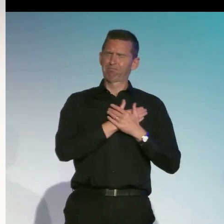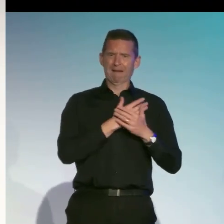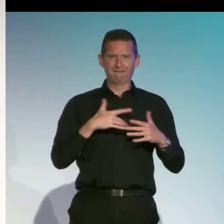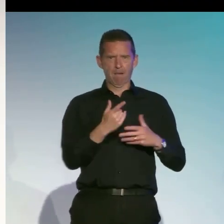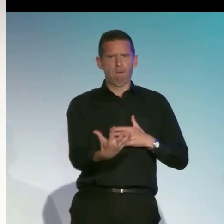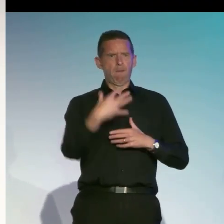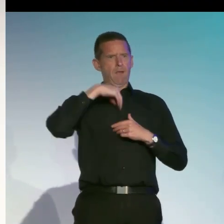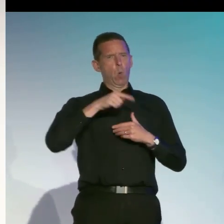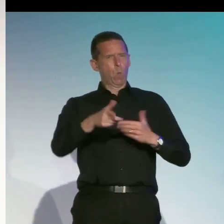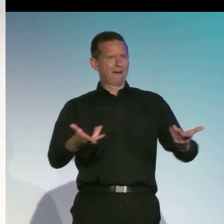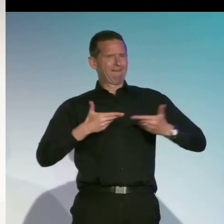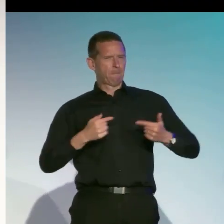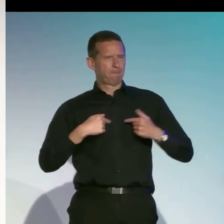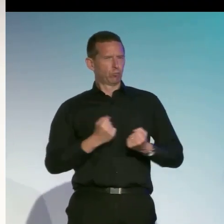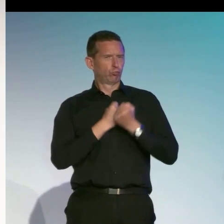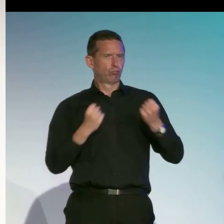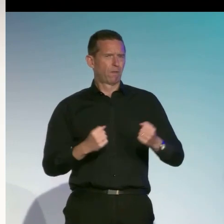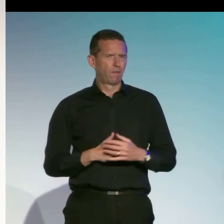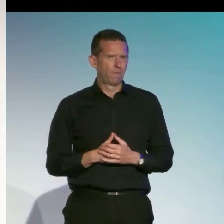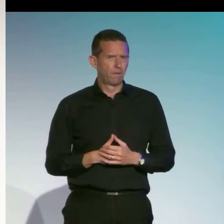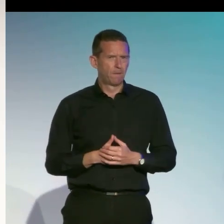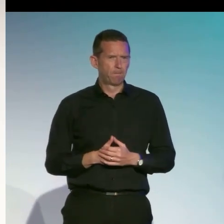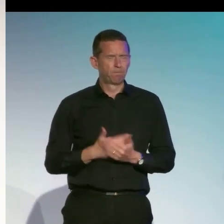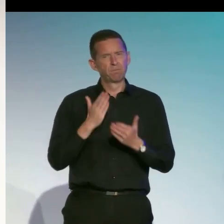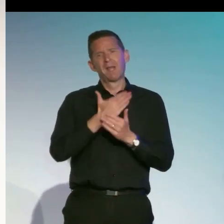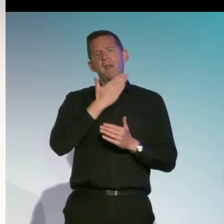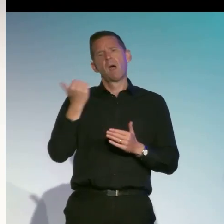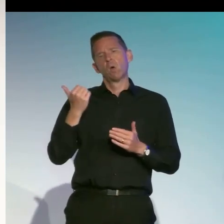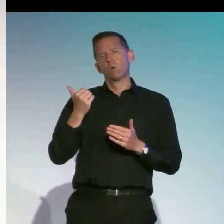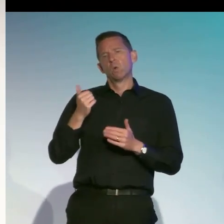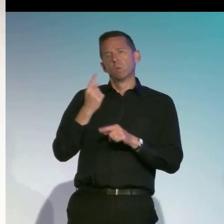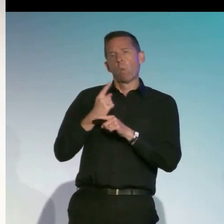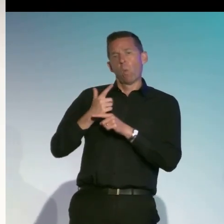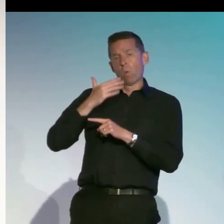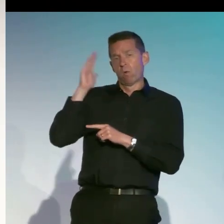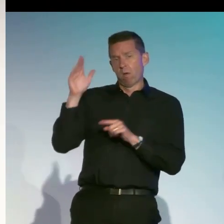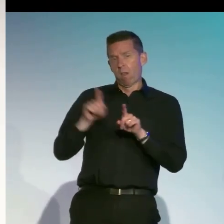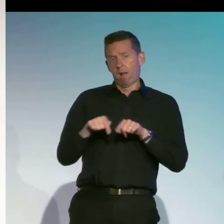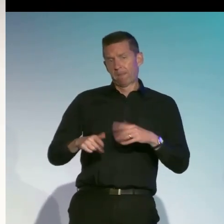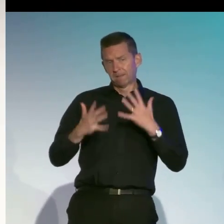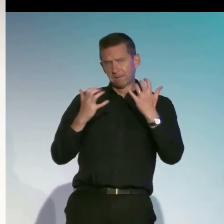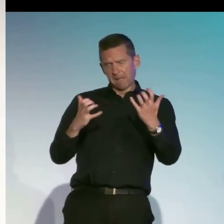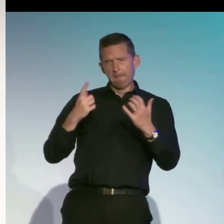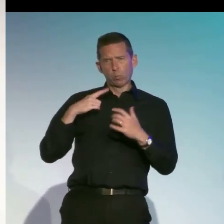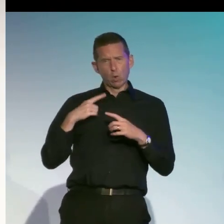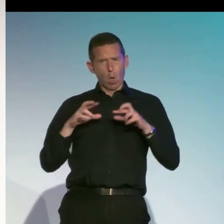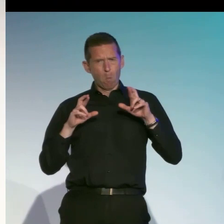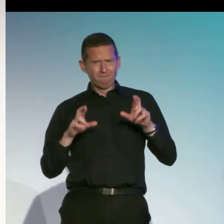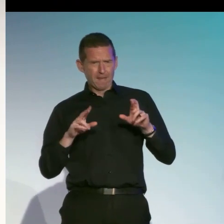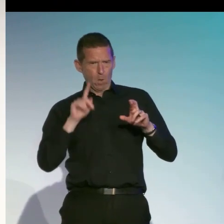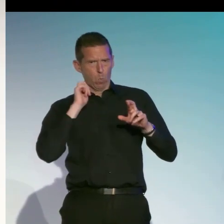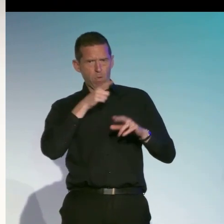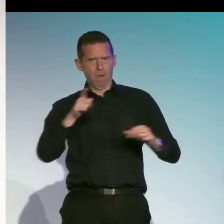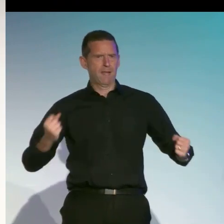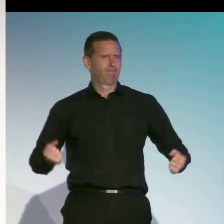from. And so, it's nice to have this talk at the start of a conference like this, because it hopefully kind of